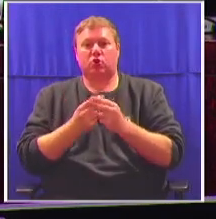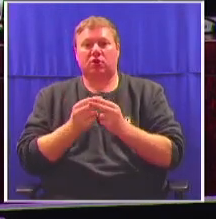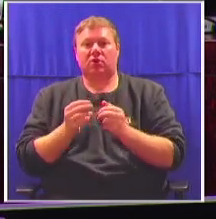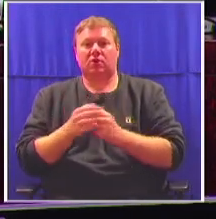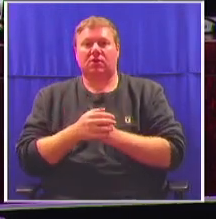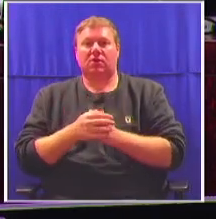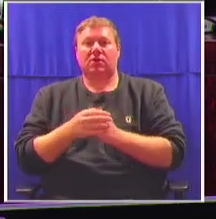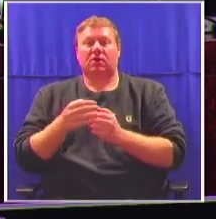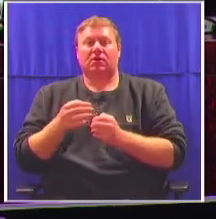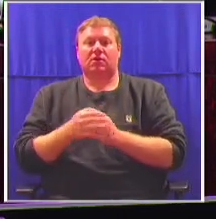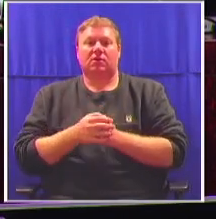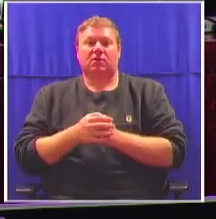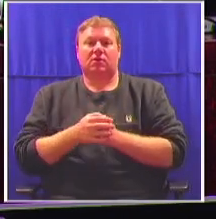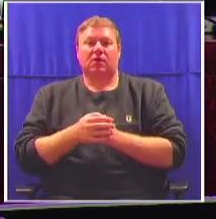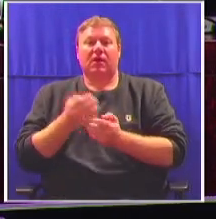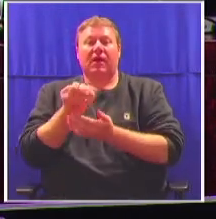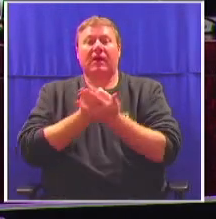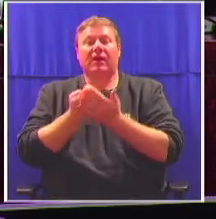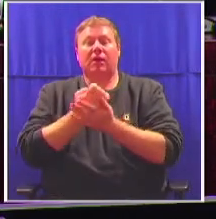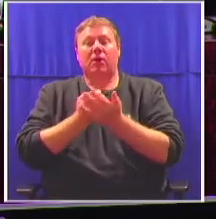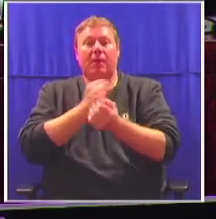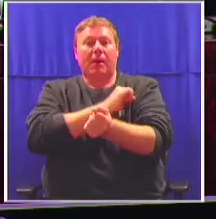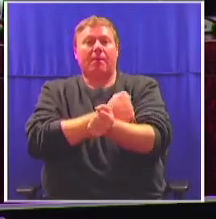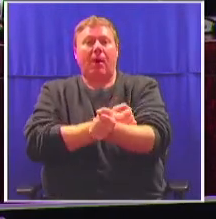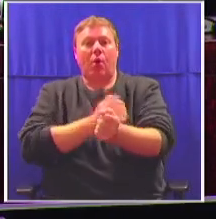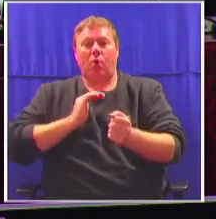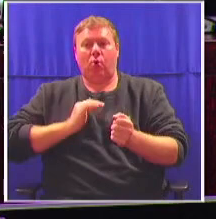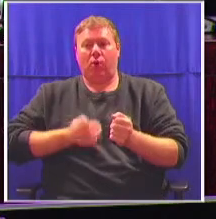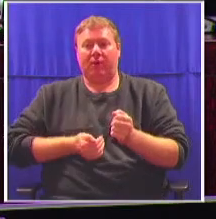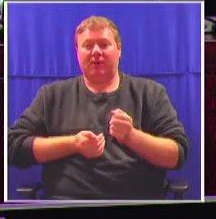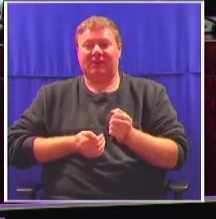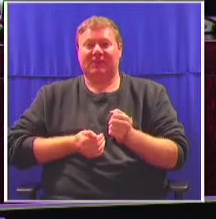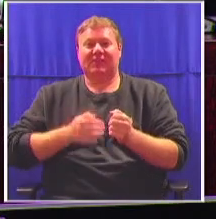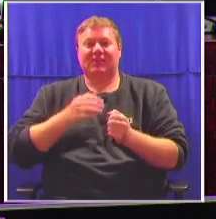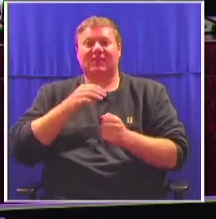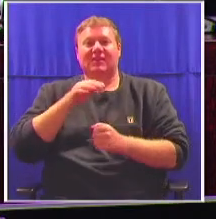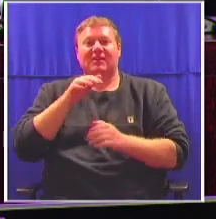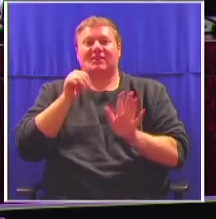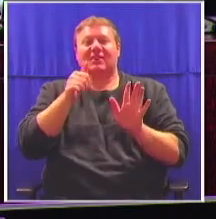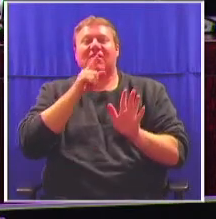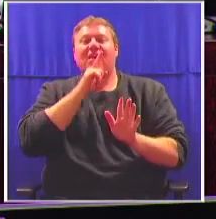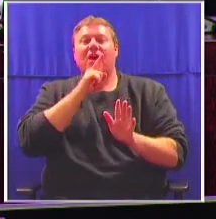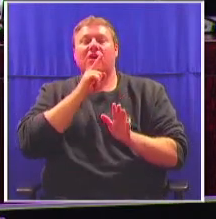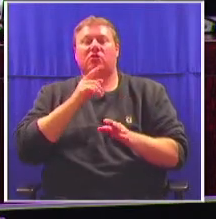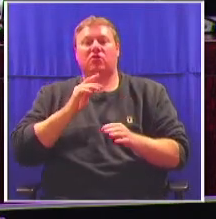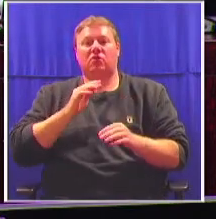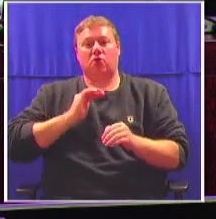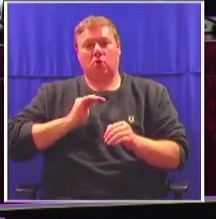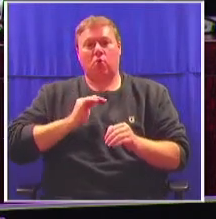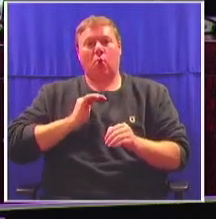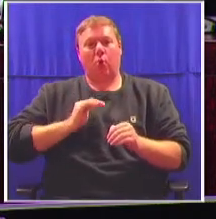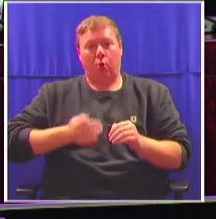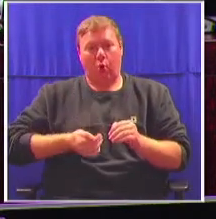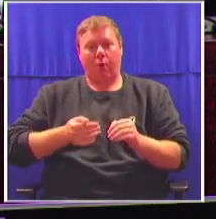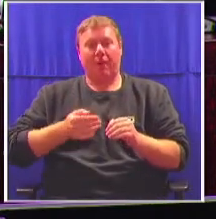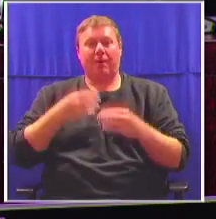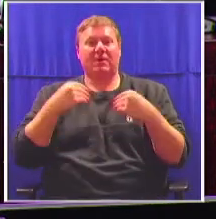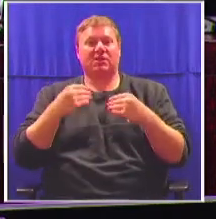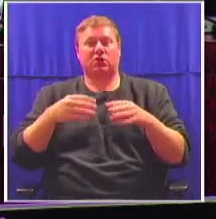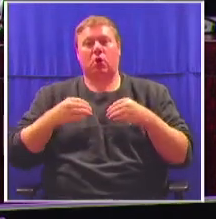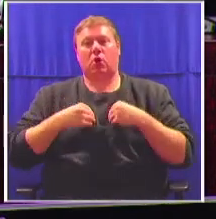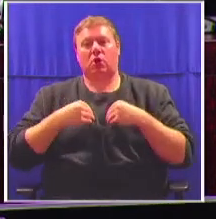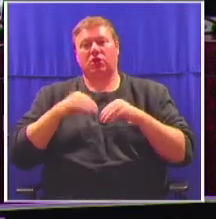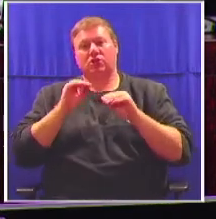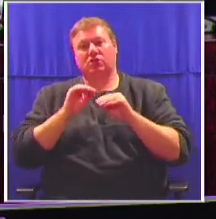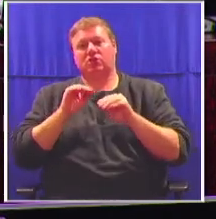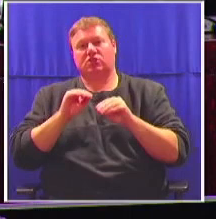of women, over 6,000 women entrepreneurs have been trained to participate in